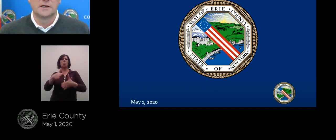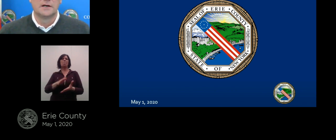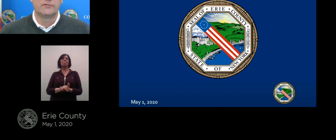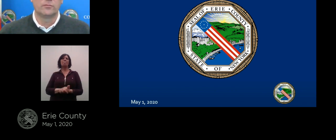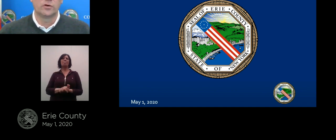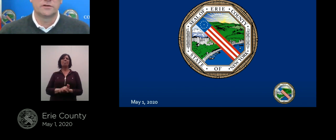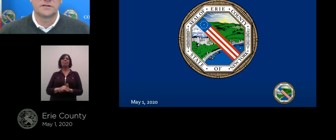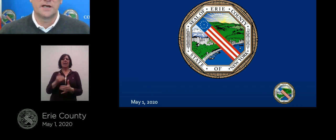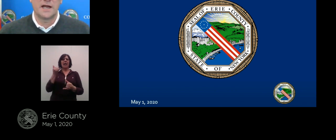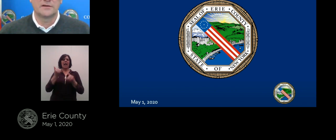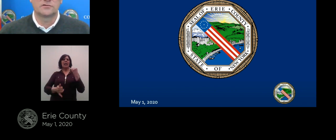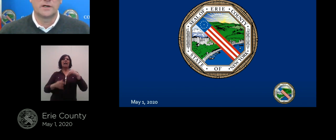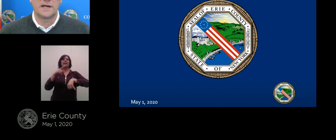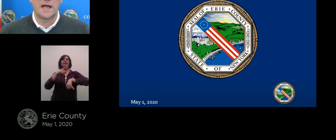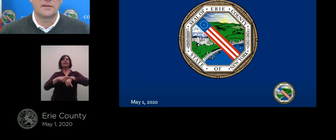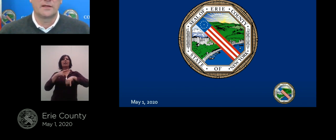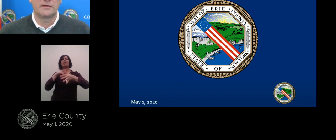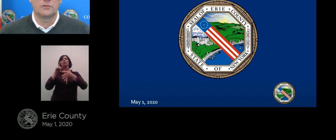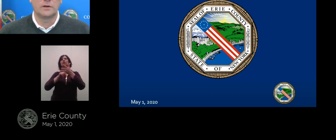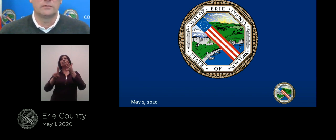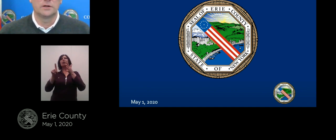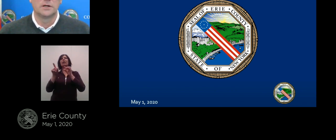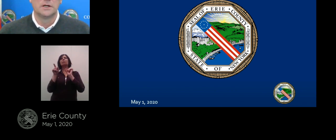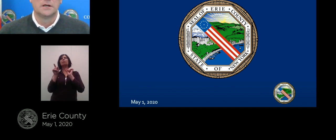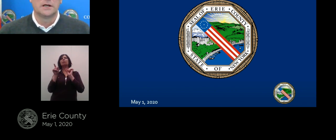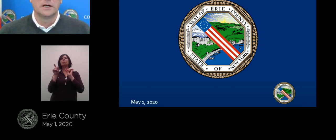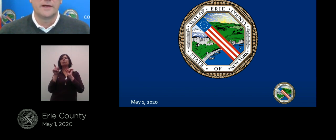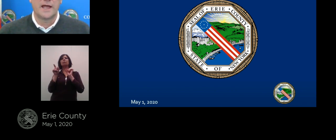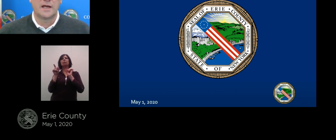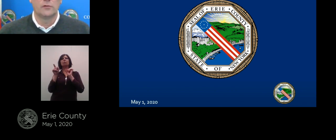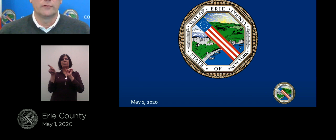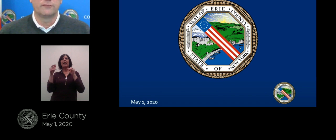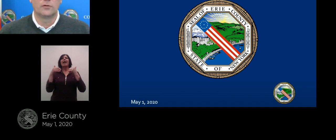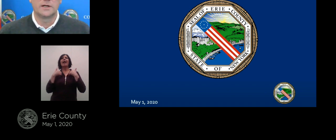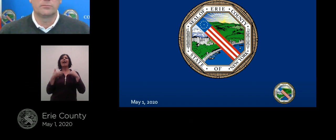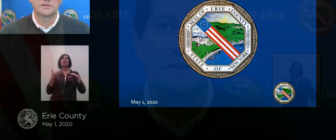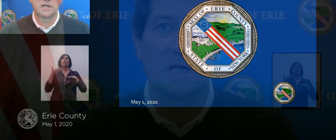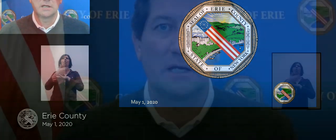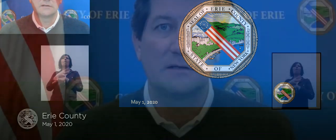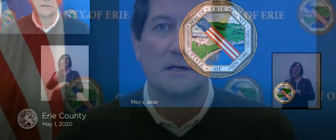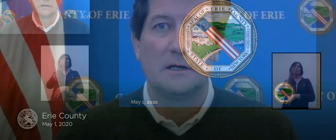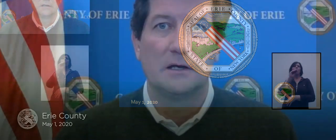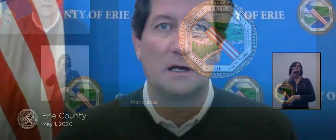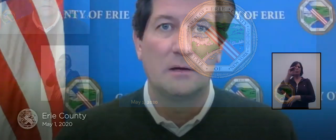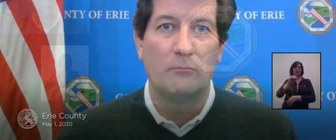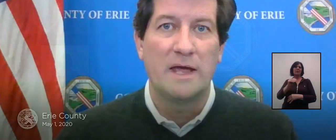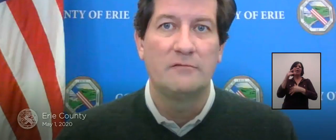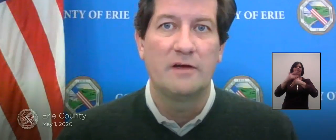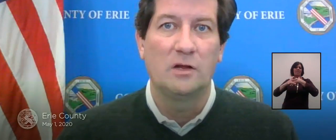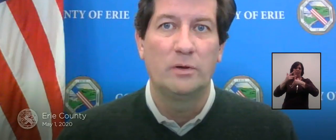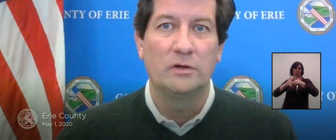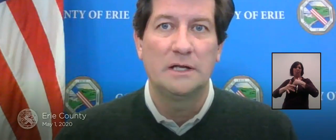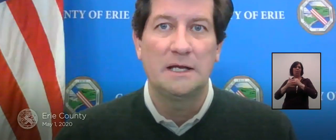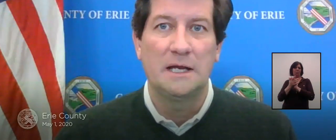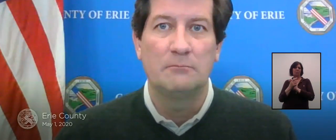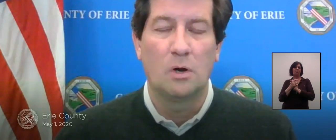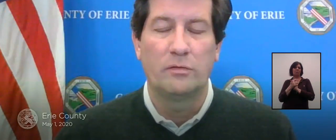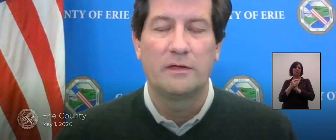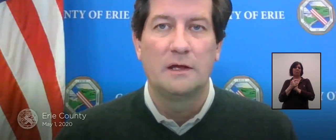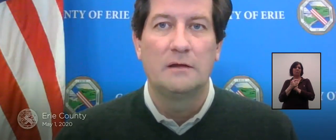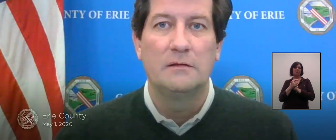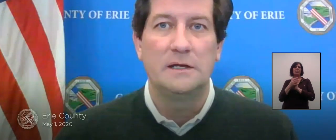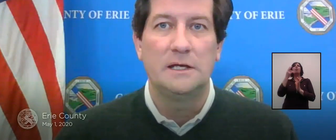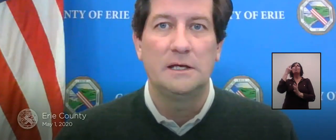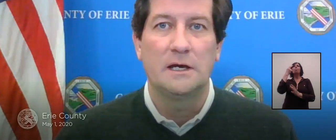checked from earlier today on the 29th, I think they had over 40% bed availability in